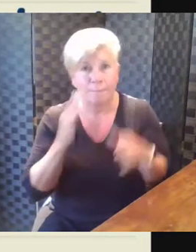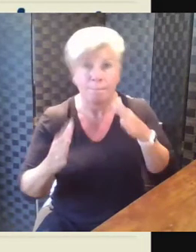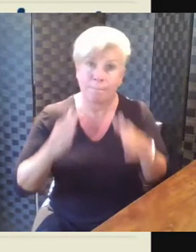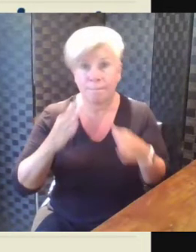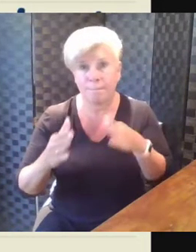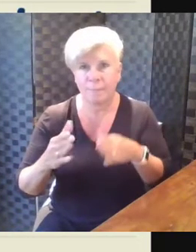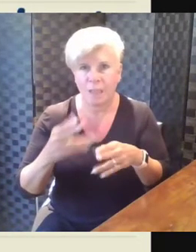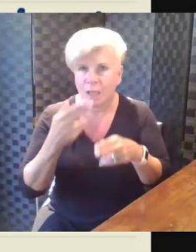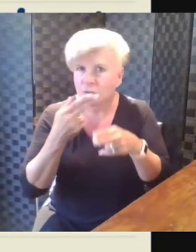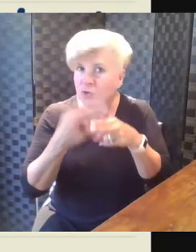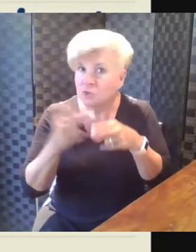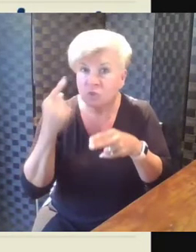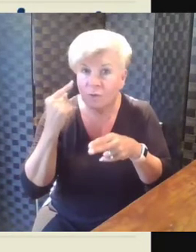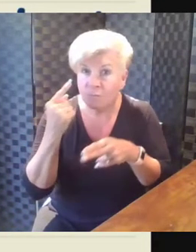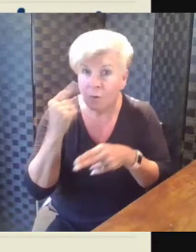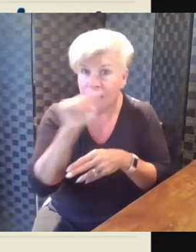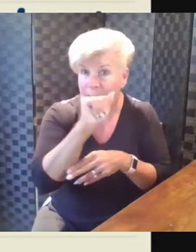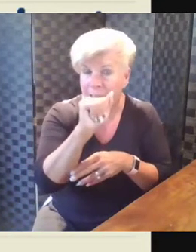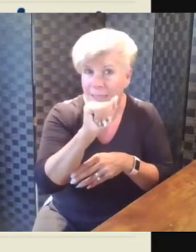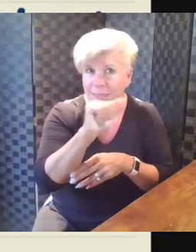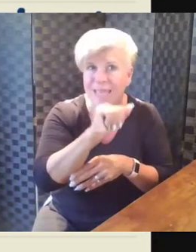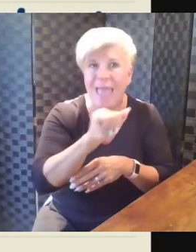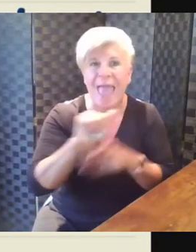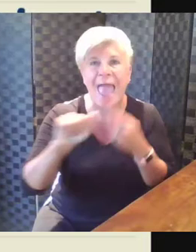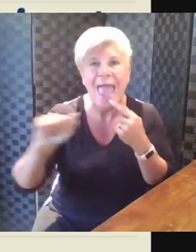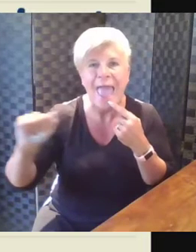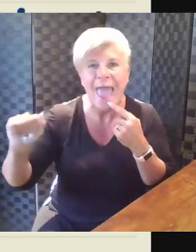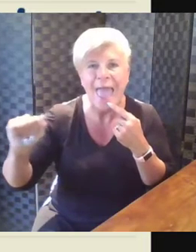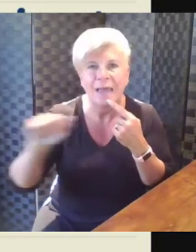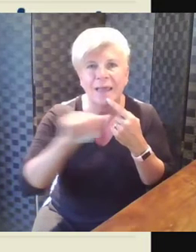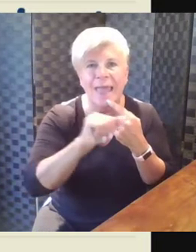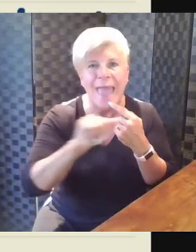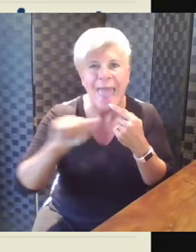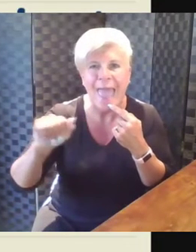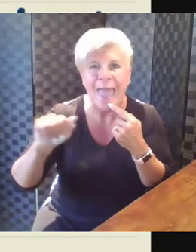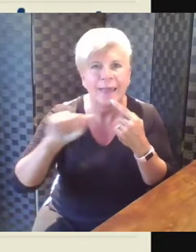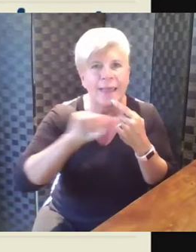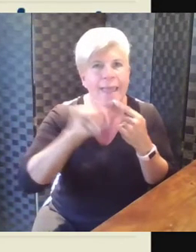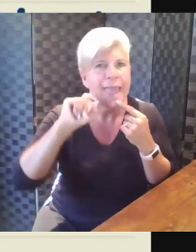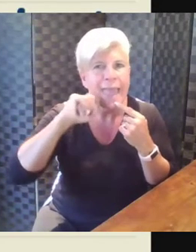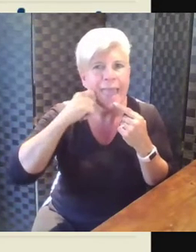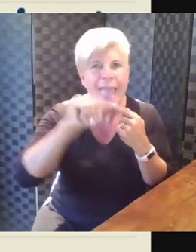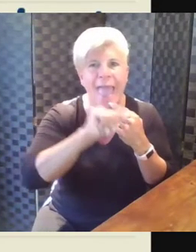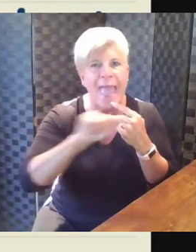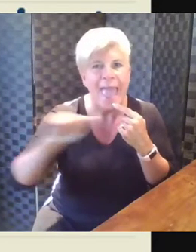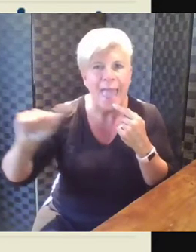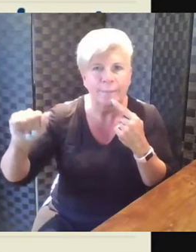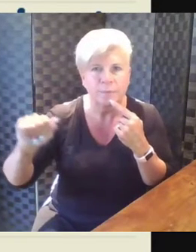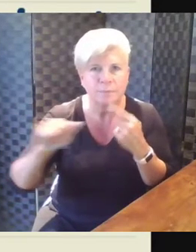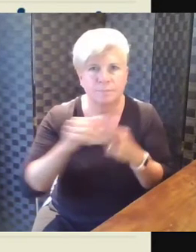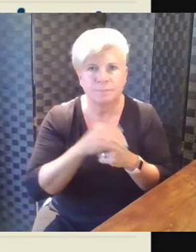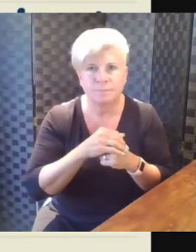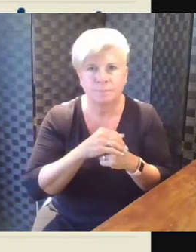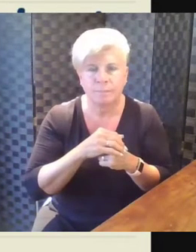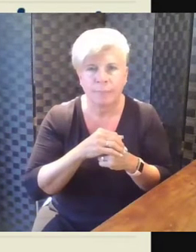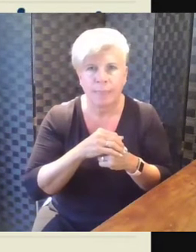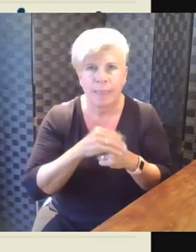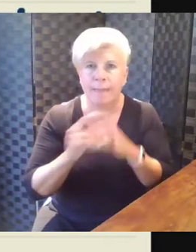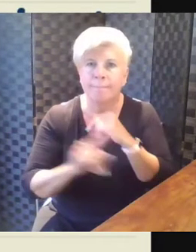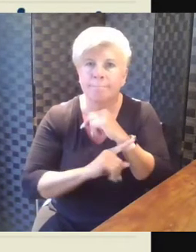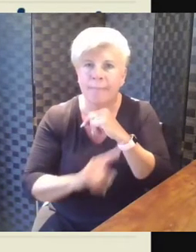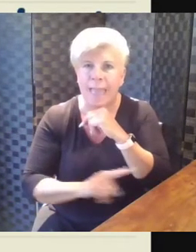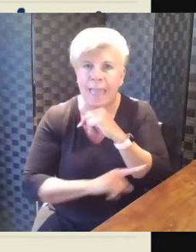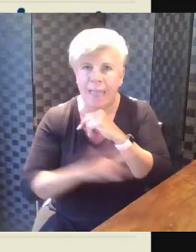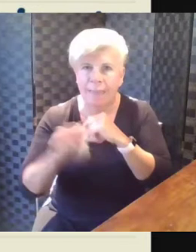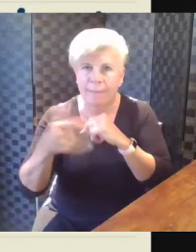The short sound for the letter A is A, as in apple, or in